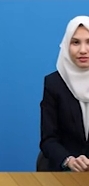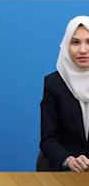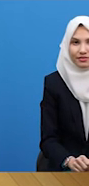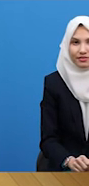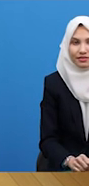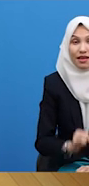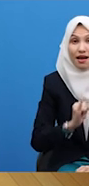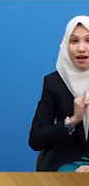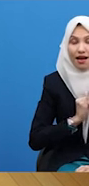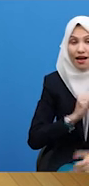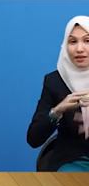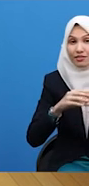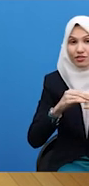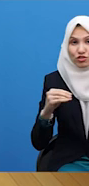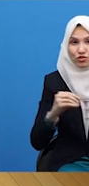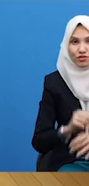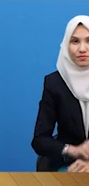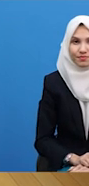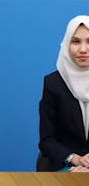I choose.